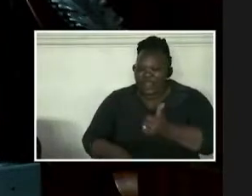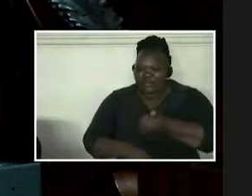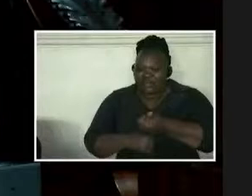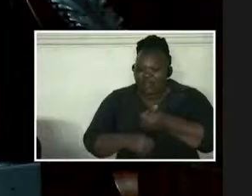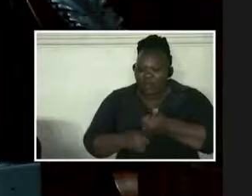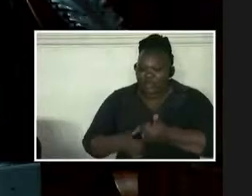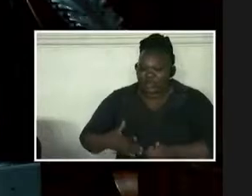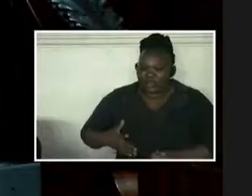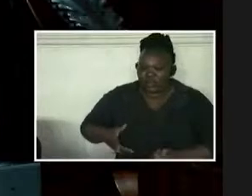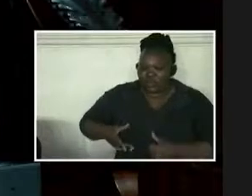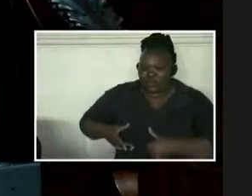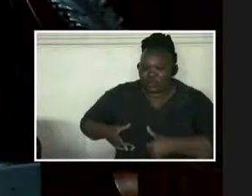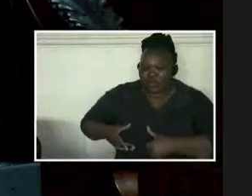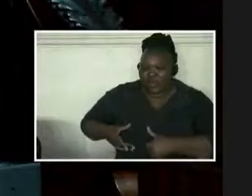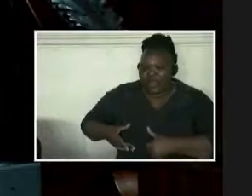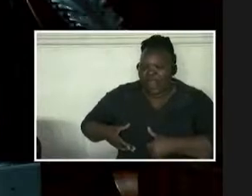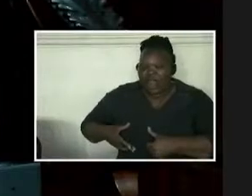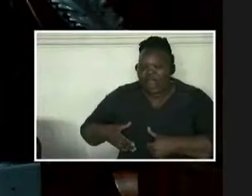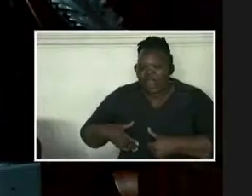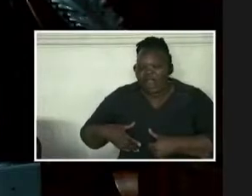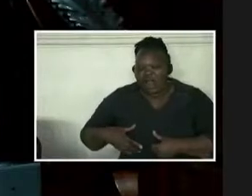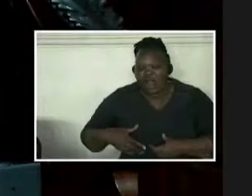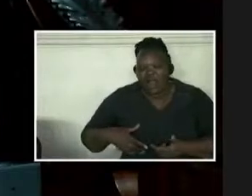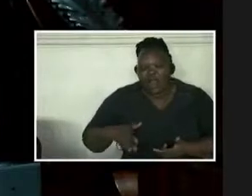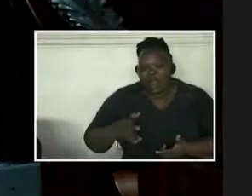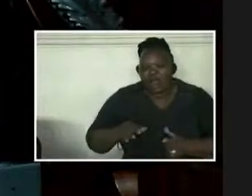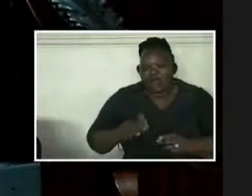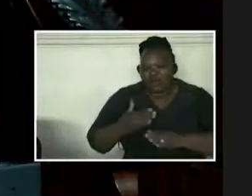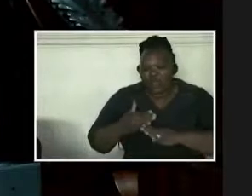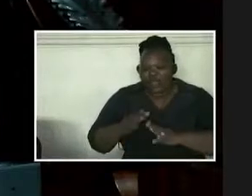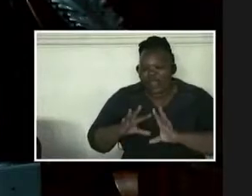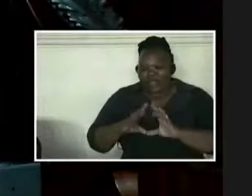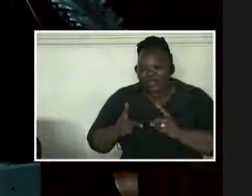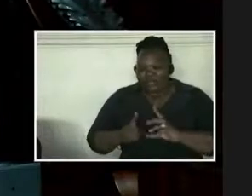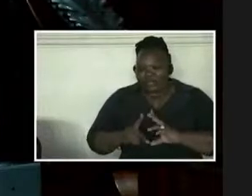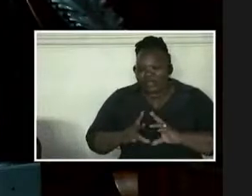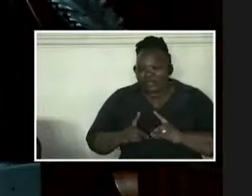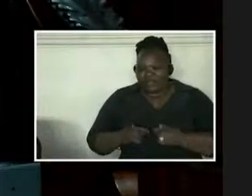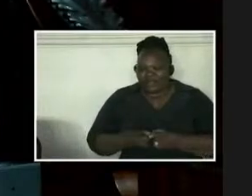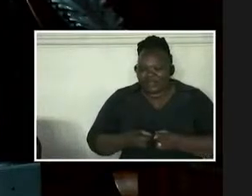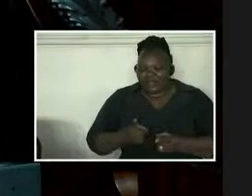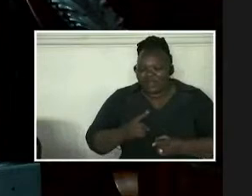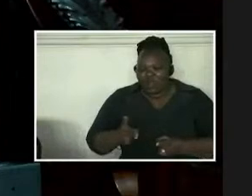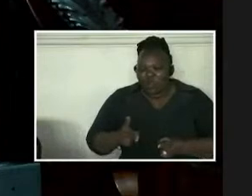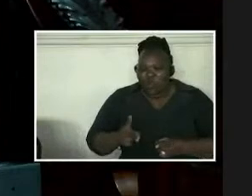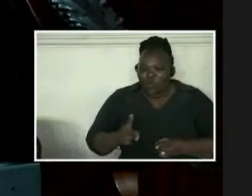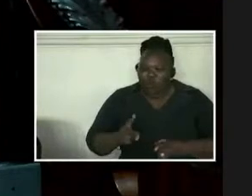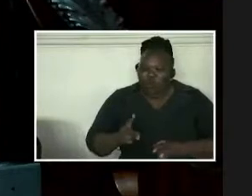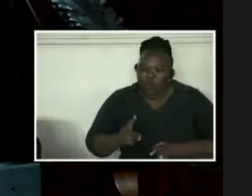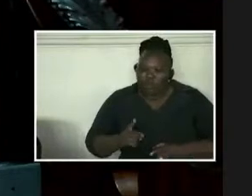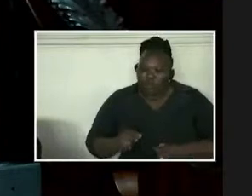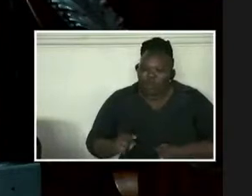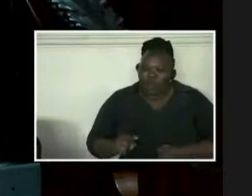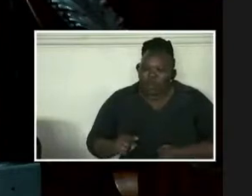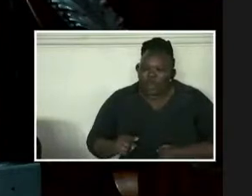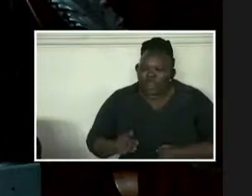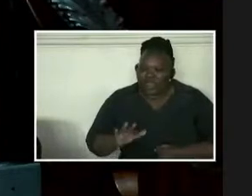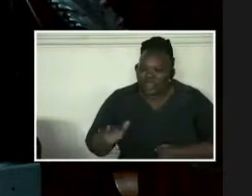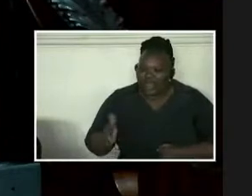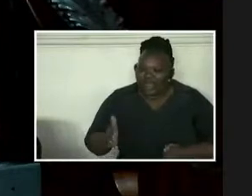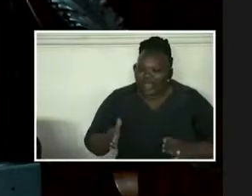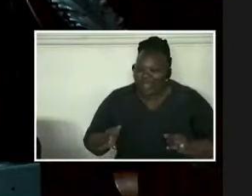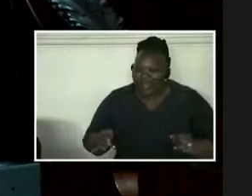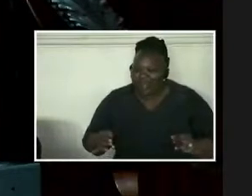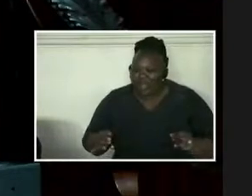breast feeding collaboration with other government departments again to address social determinants of malnutrition and such